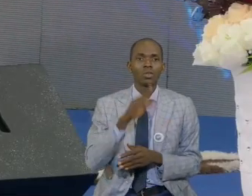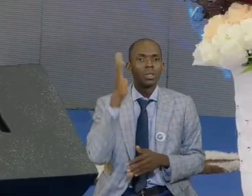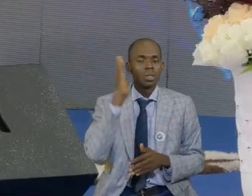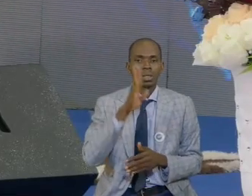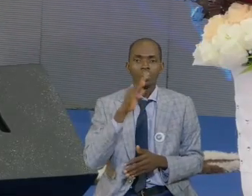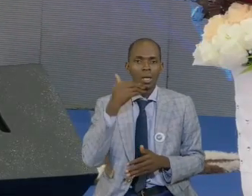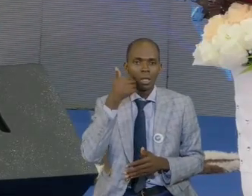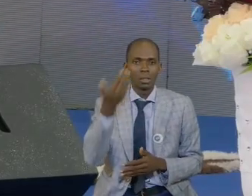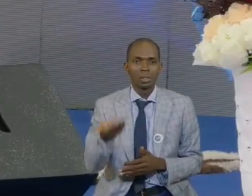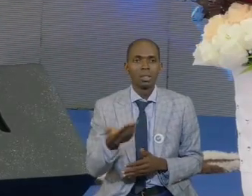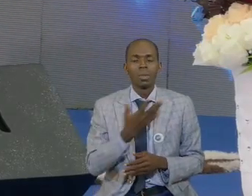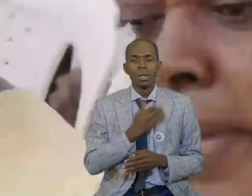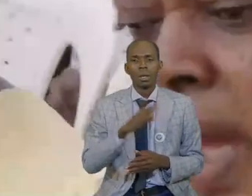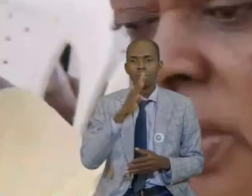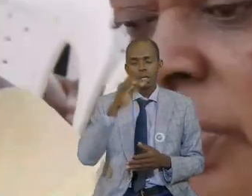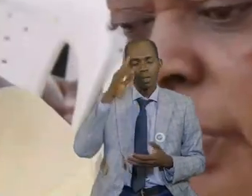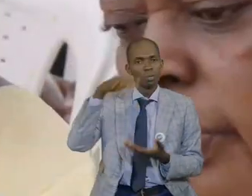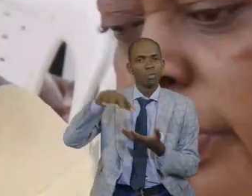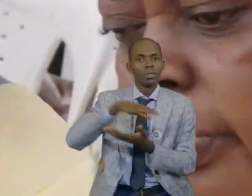and confounded.